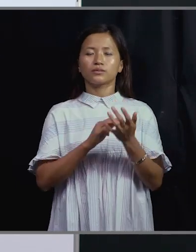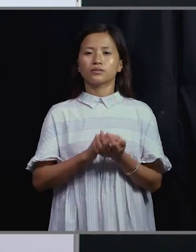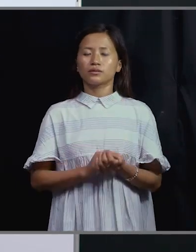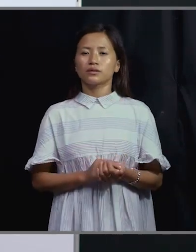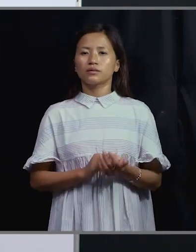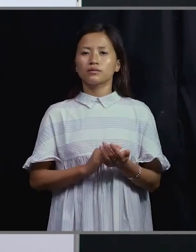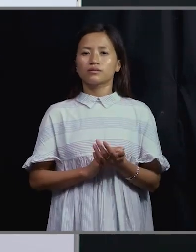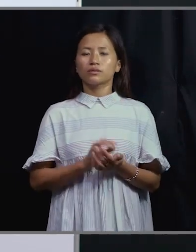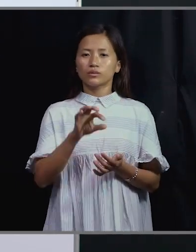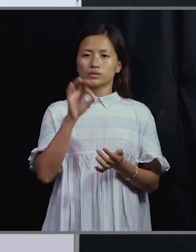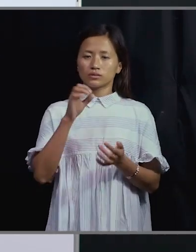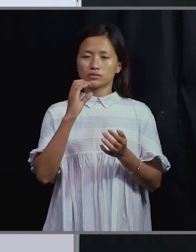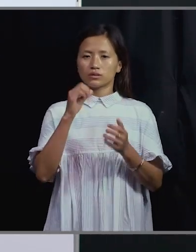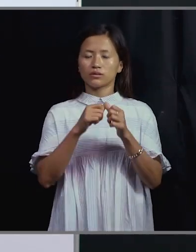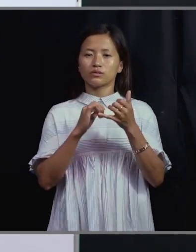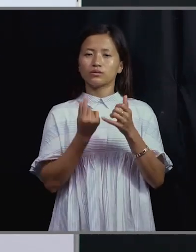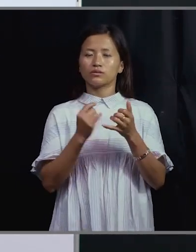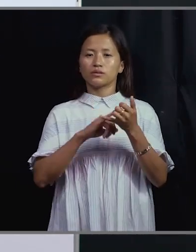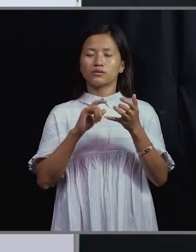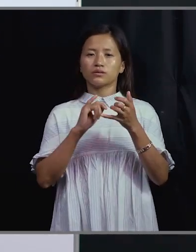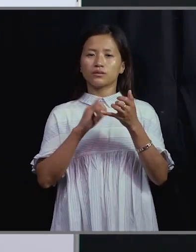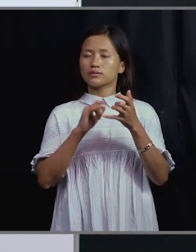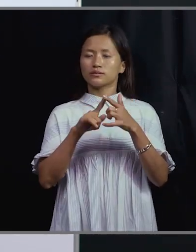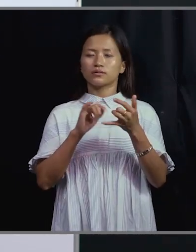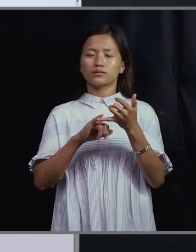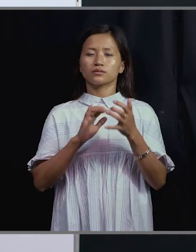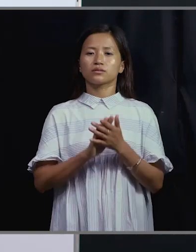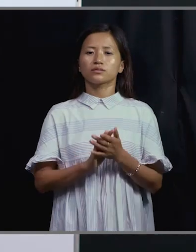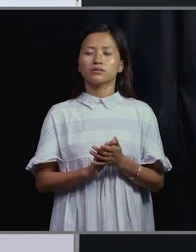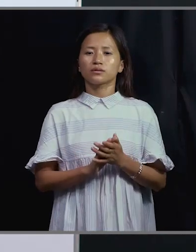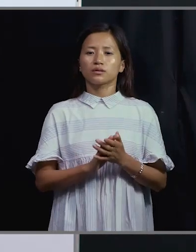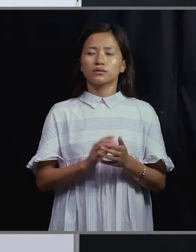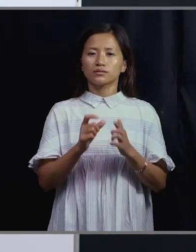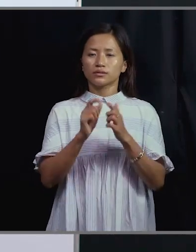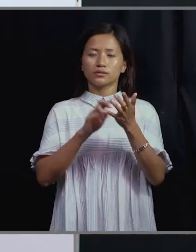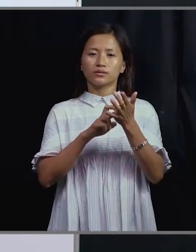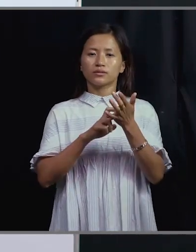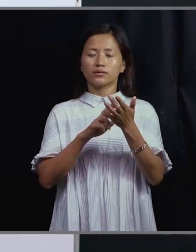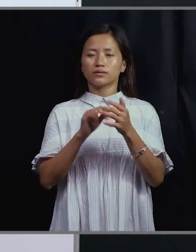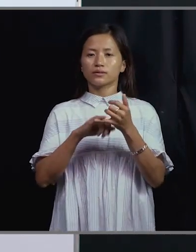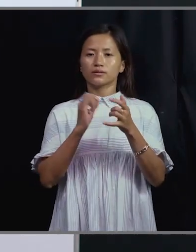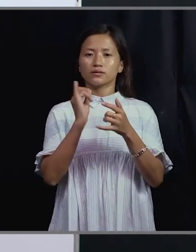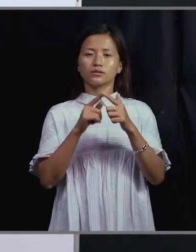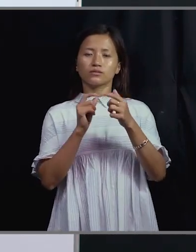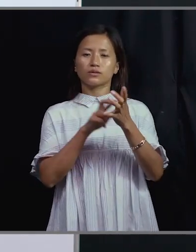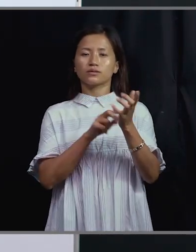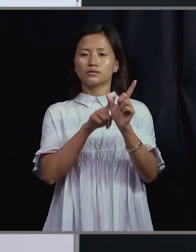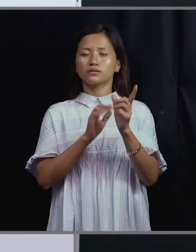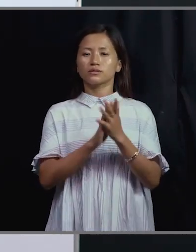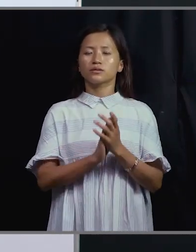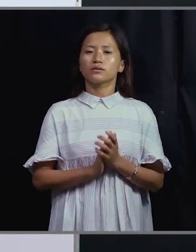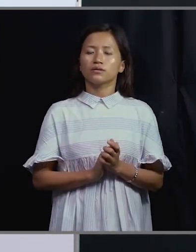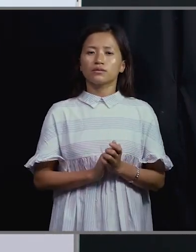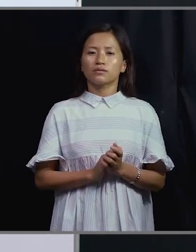electronegative and which causes negative inductive effect, the electron density on the benzene ring decreases. That means